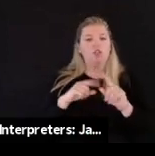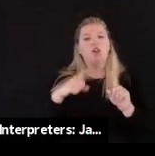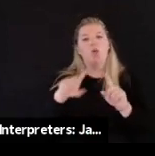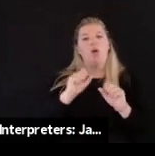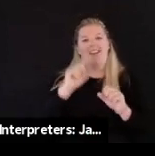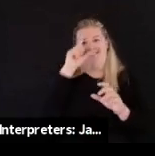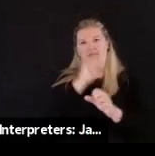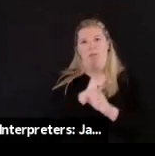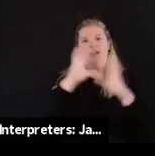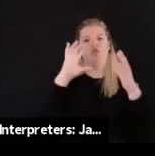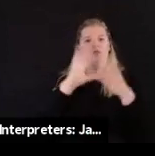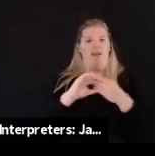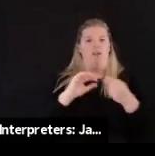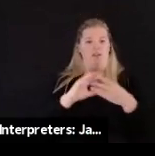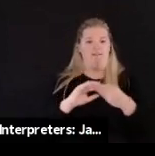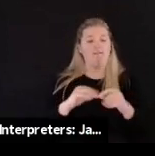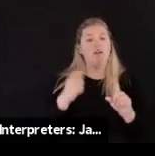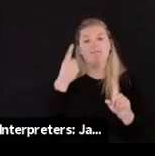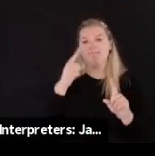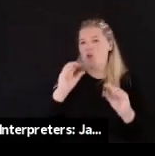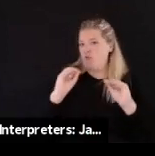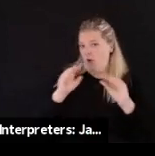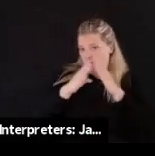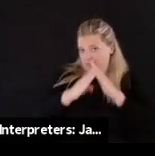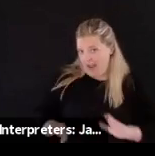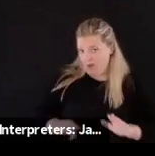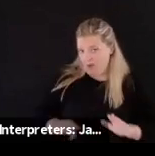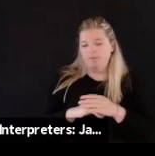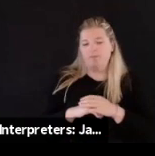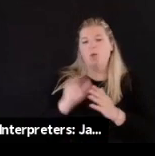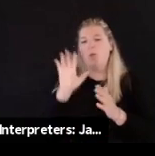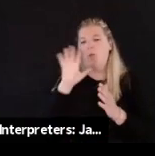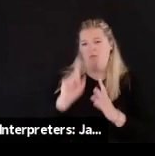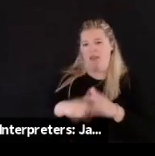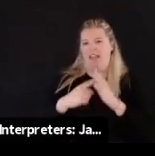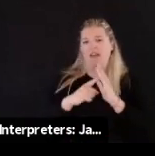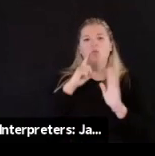these images. And with that, we will begin.